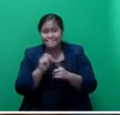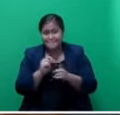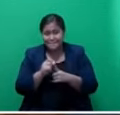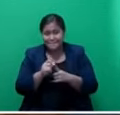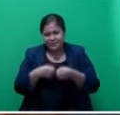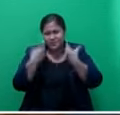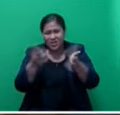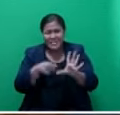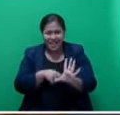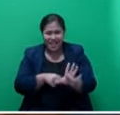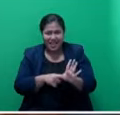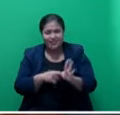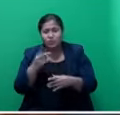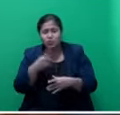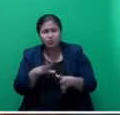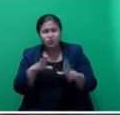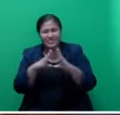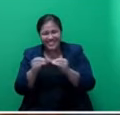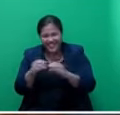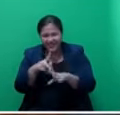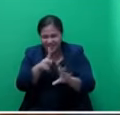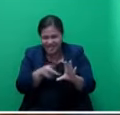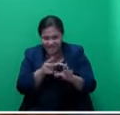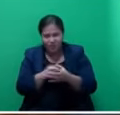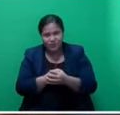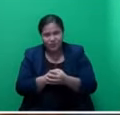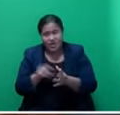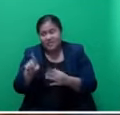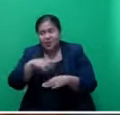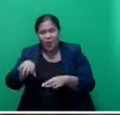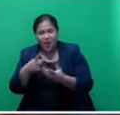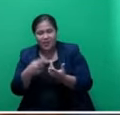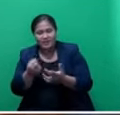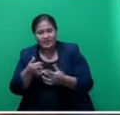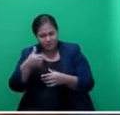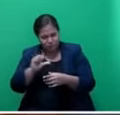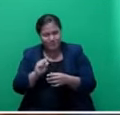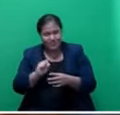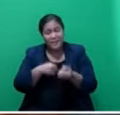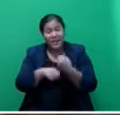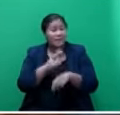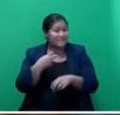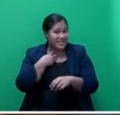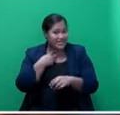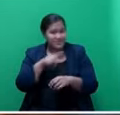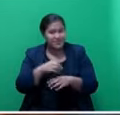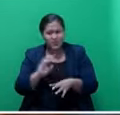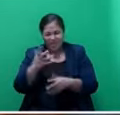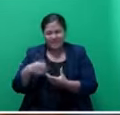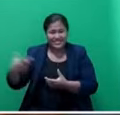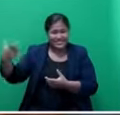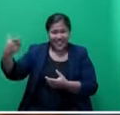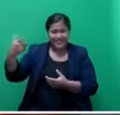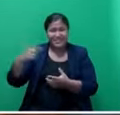and younger to pornography. And when they are being lured by predators on these online platforms, their selfies and videos are